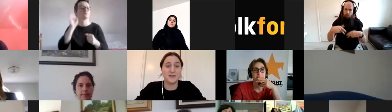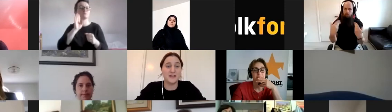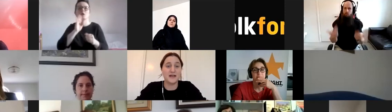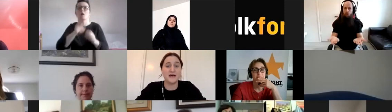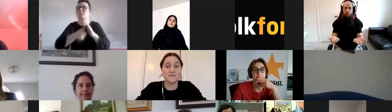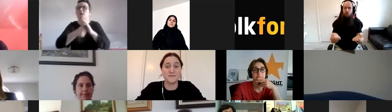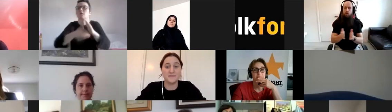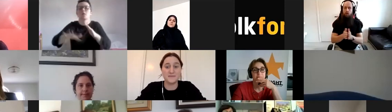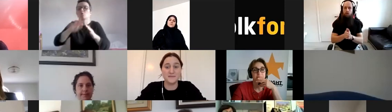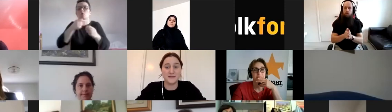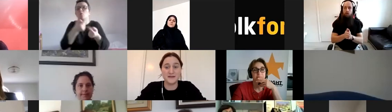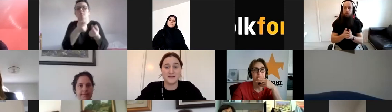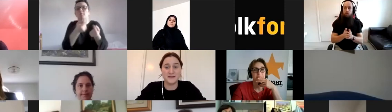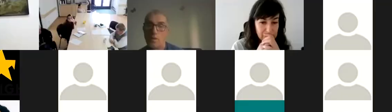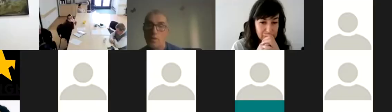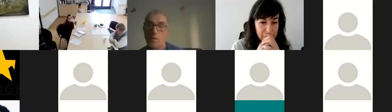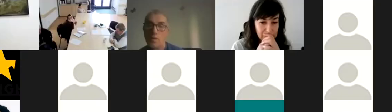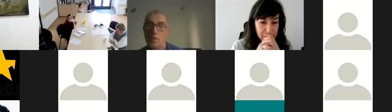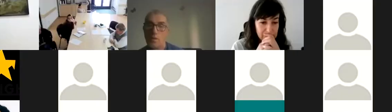to